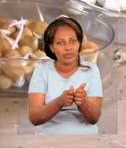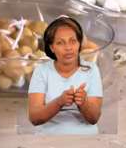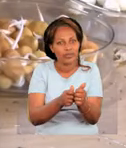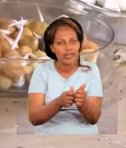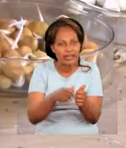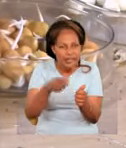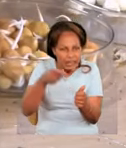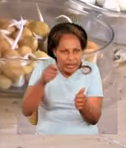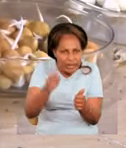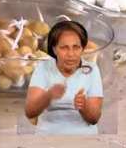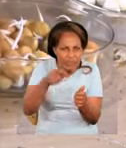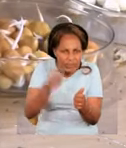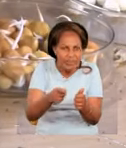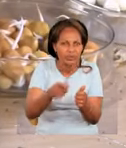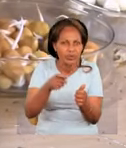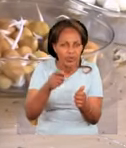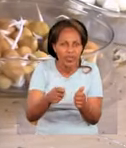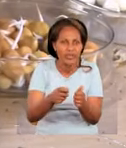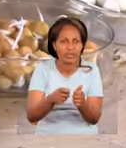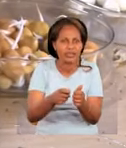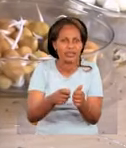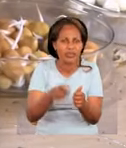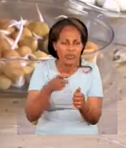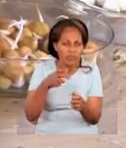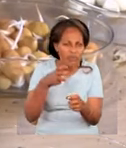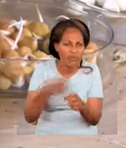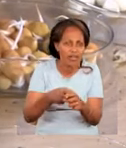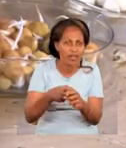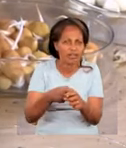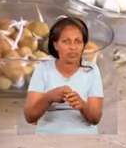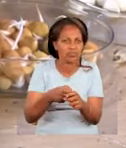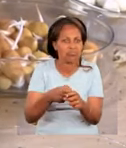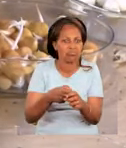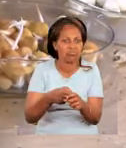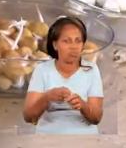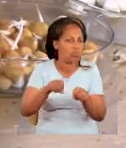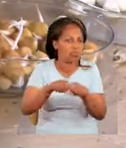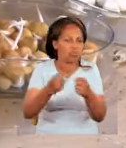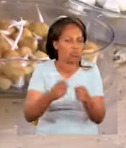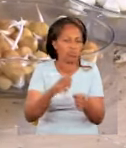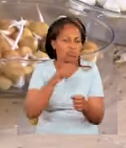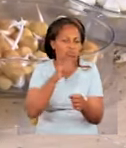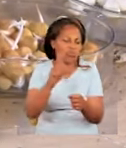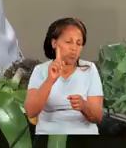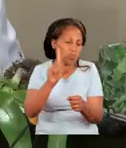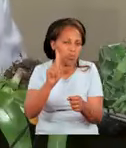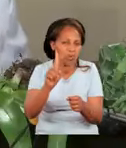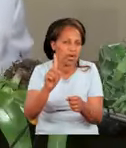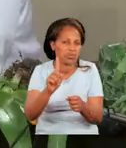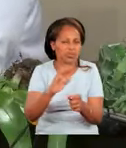even if you press it very hard, it will not separate into two parts. It remains one part.